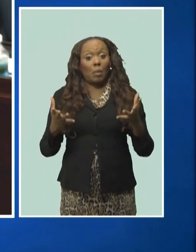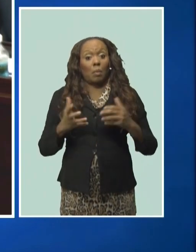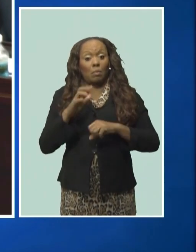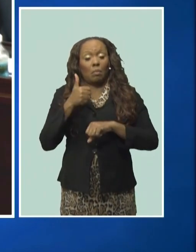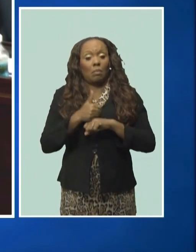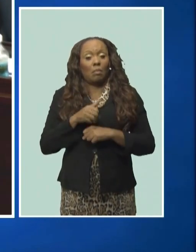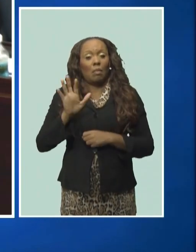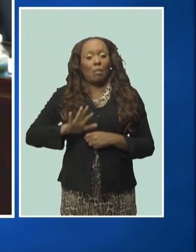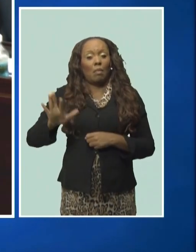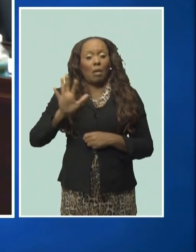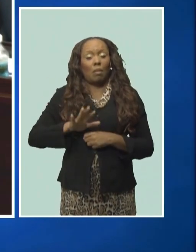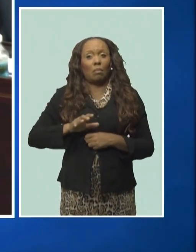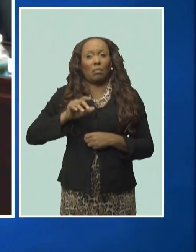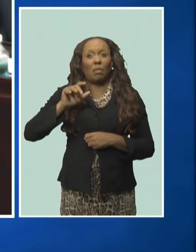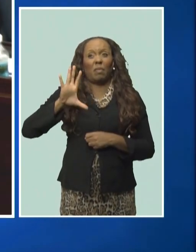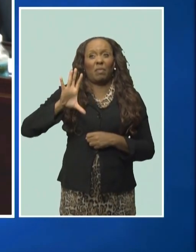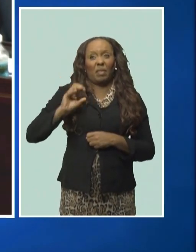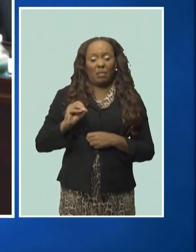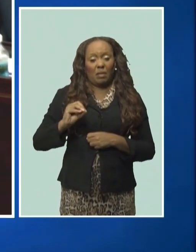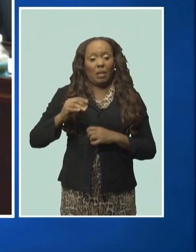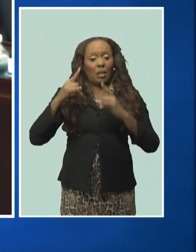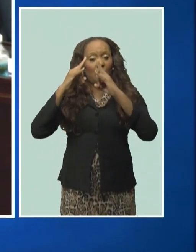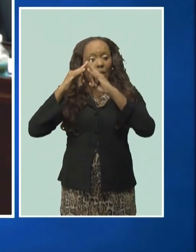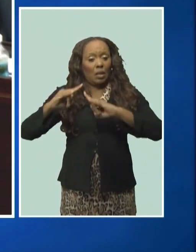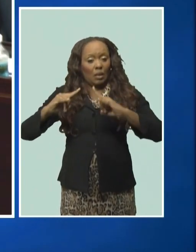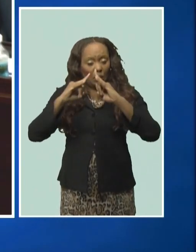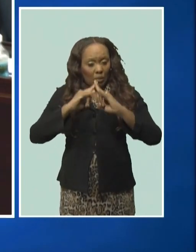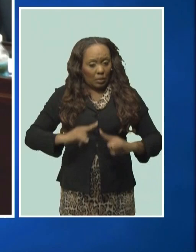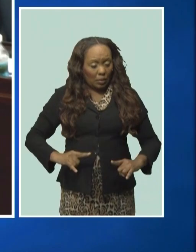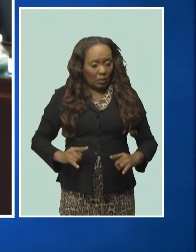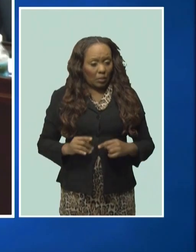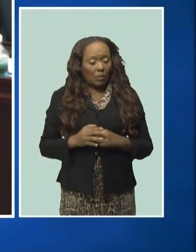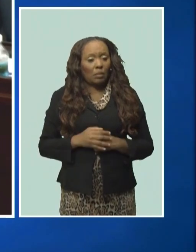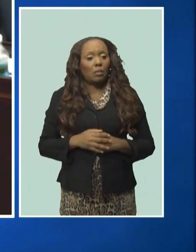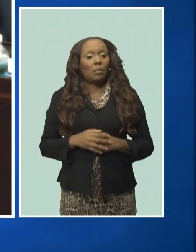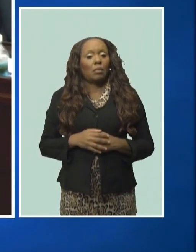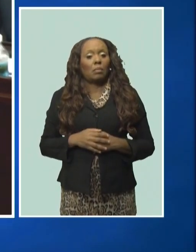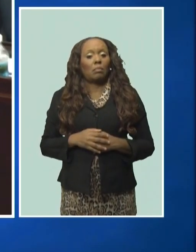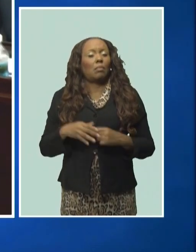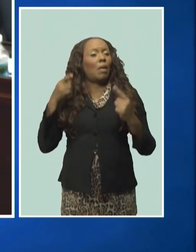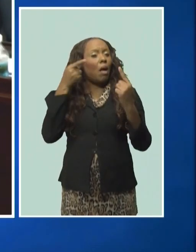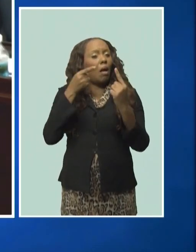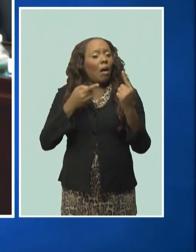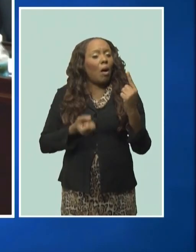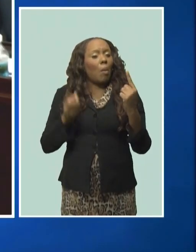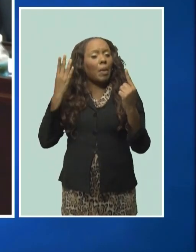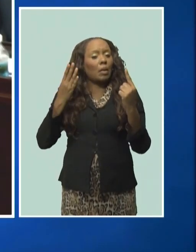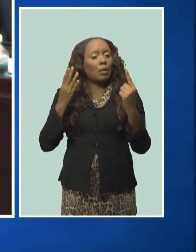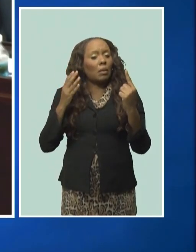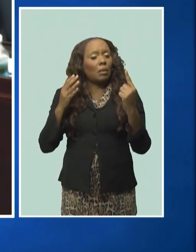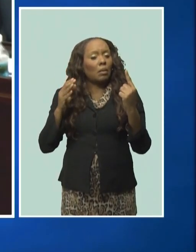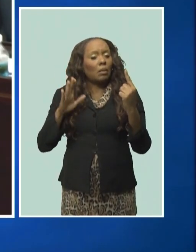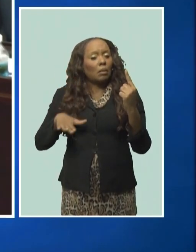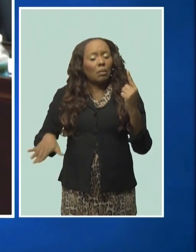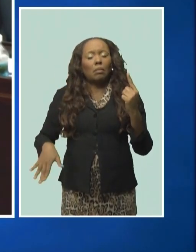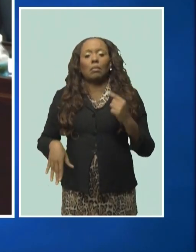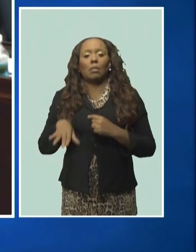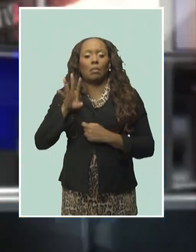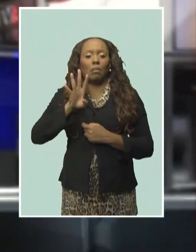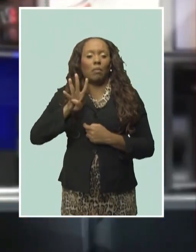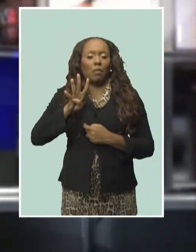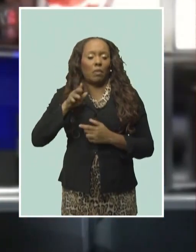the various constituencies across the country. And the target is about 4,000 young people that we are looking at this